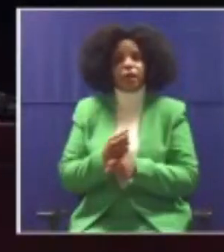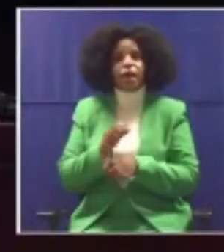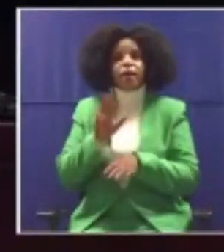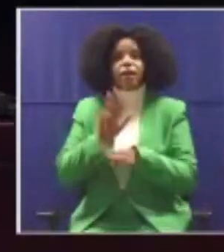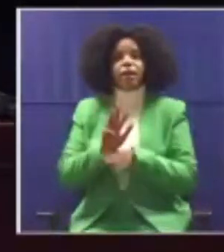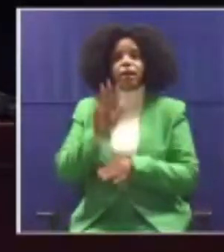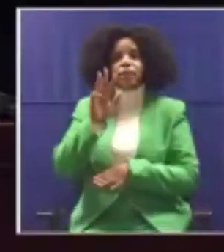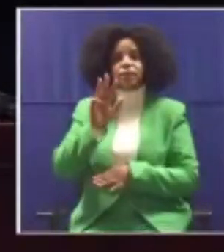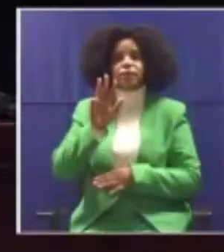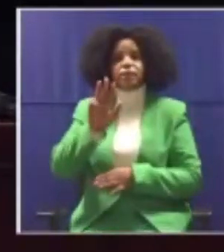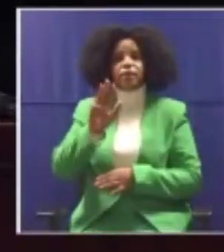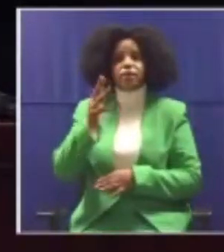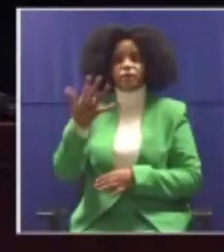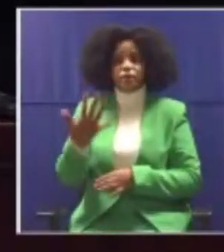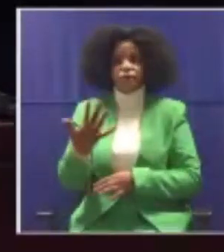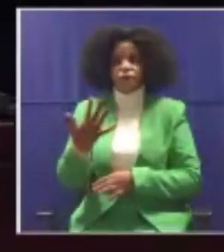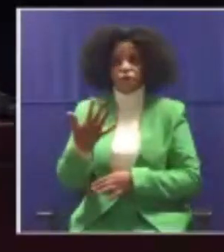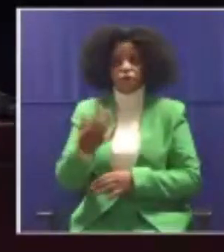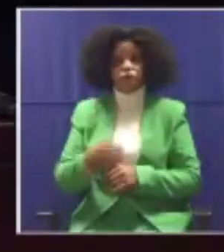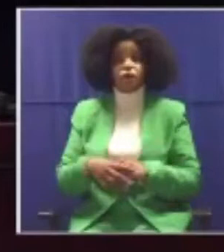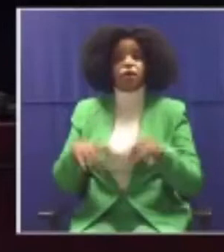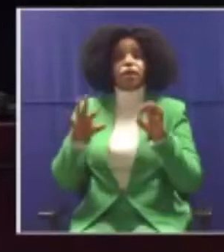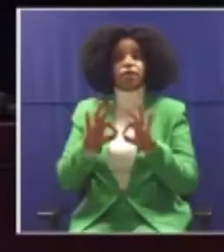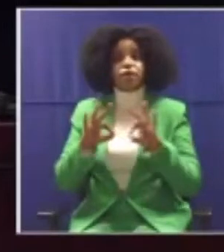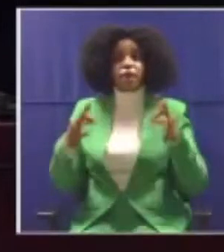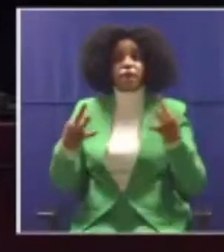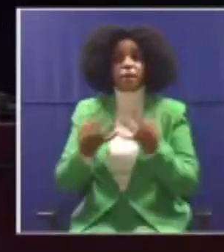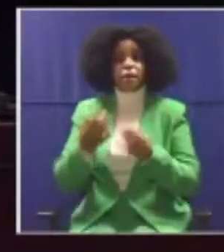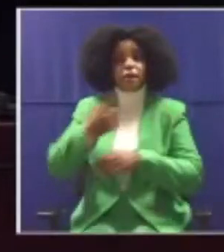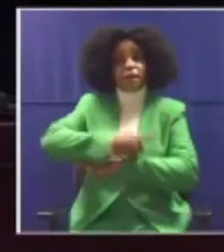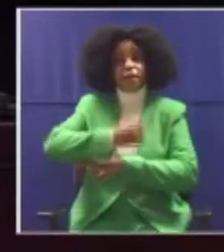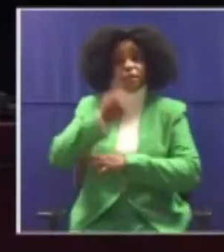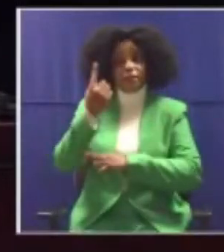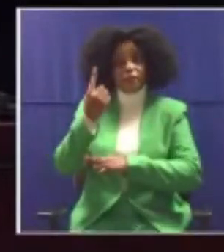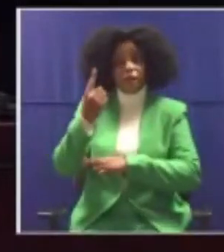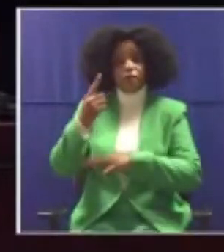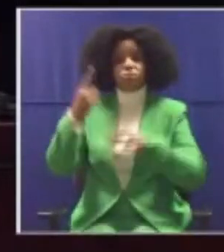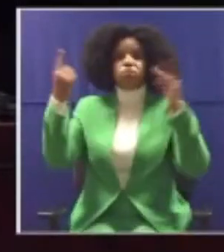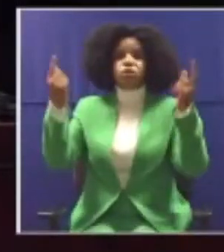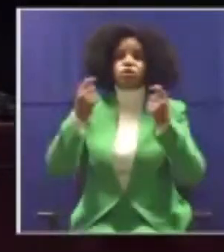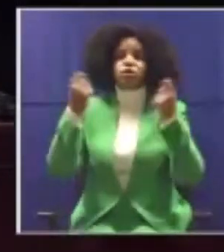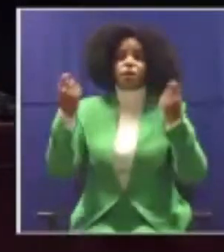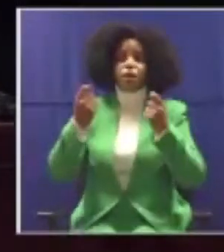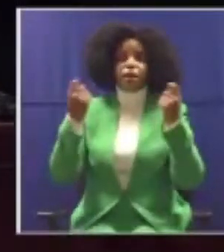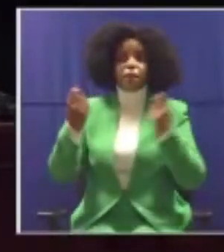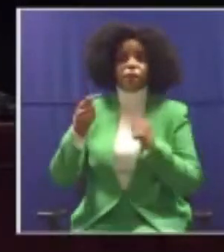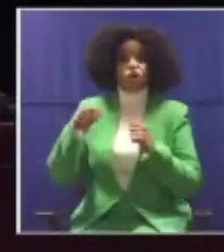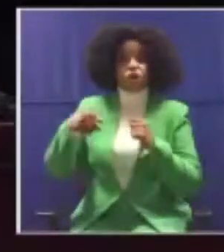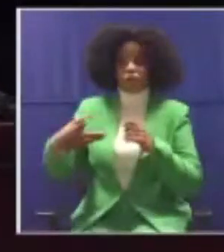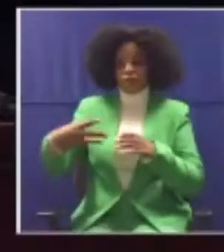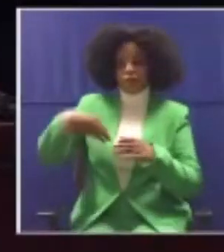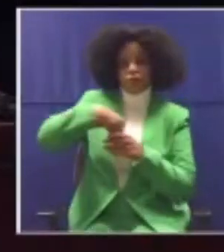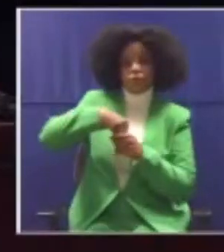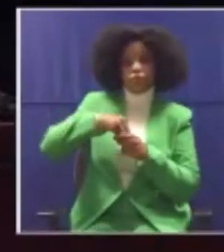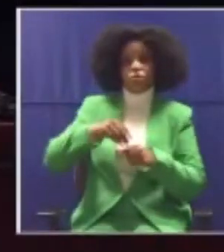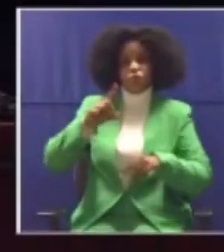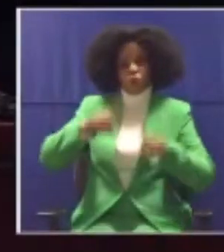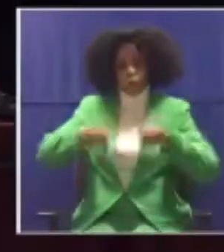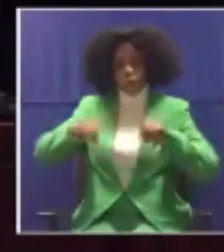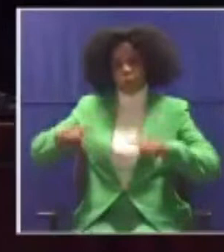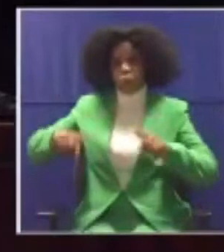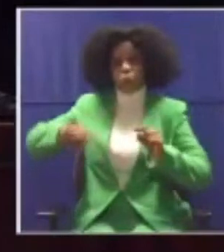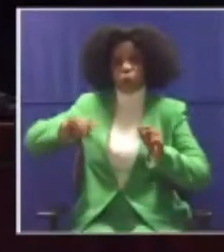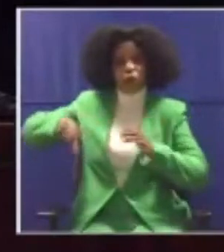1995. Family Day celebrates, or the celebration thereof includes a range of activities